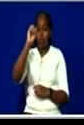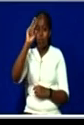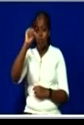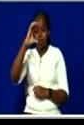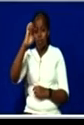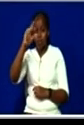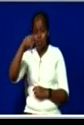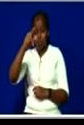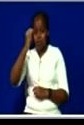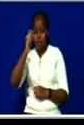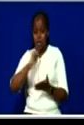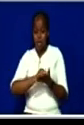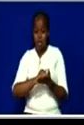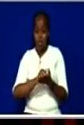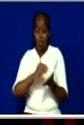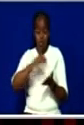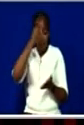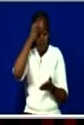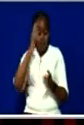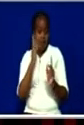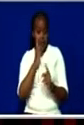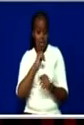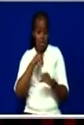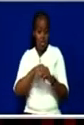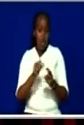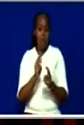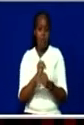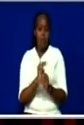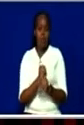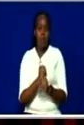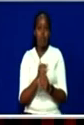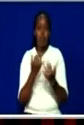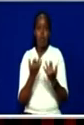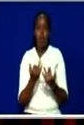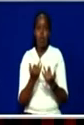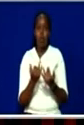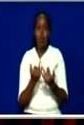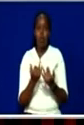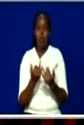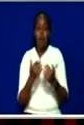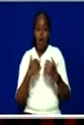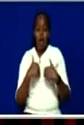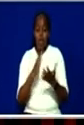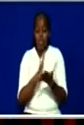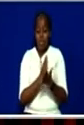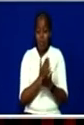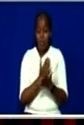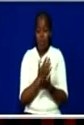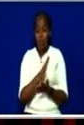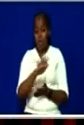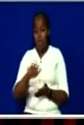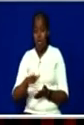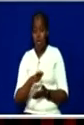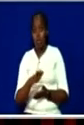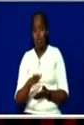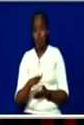have learned in mathematics. So there are some areas, or